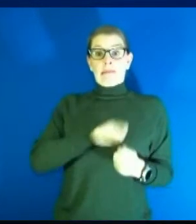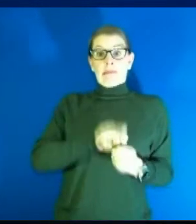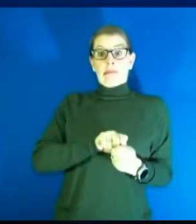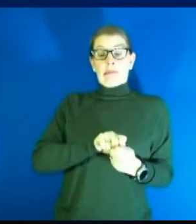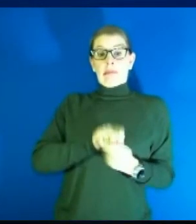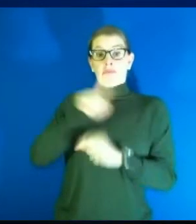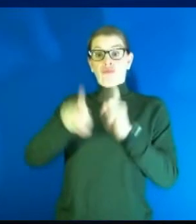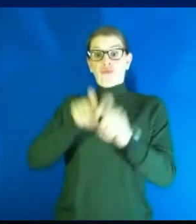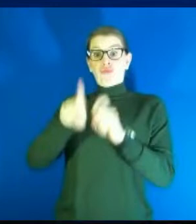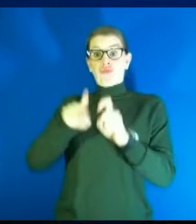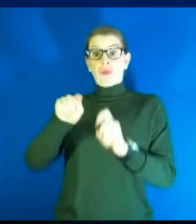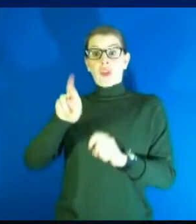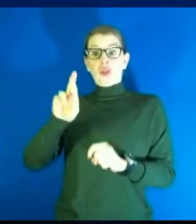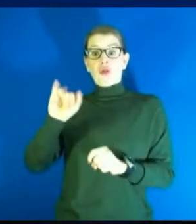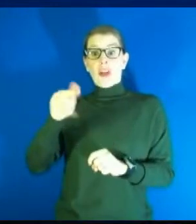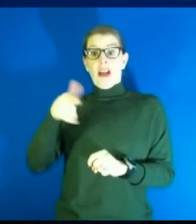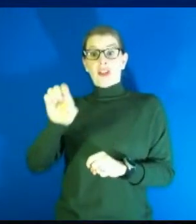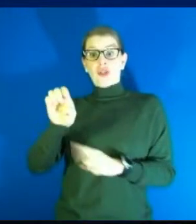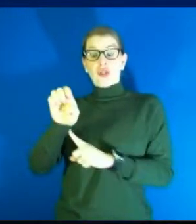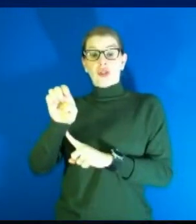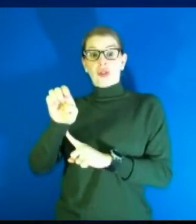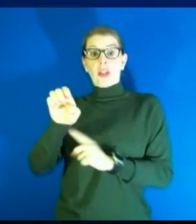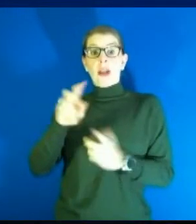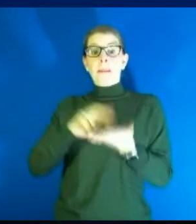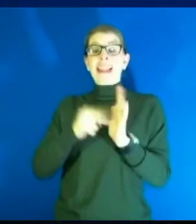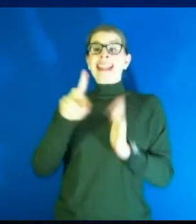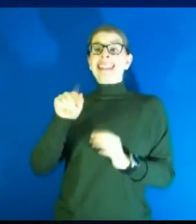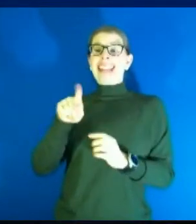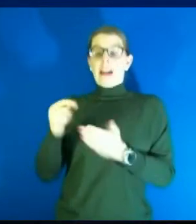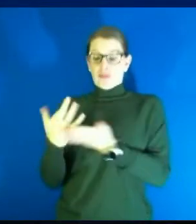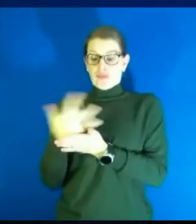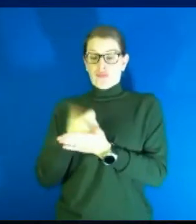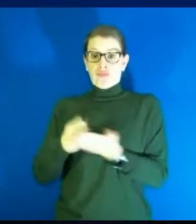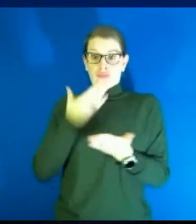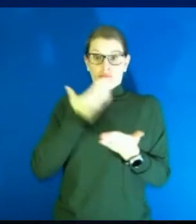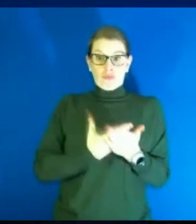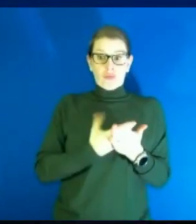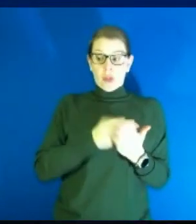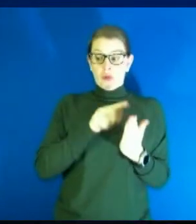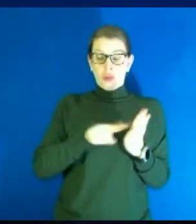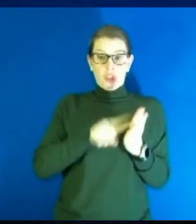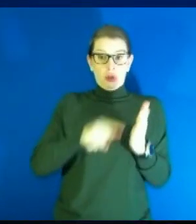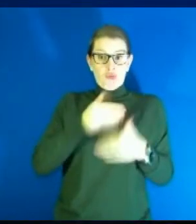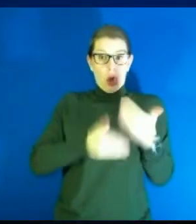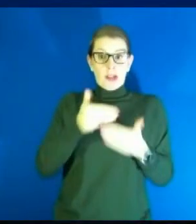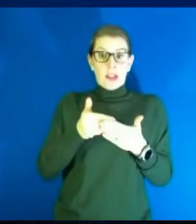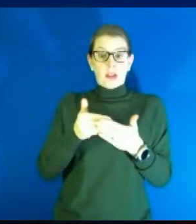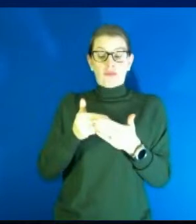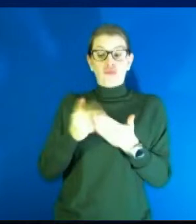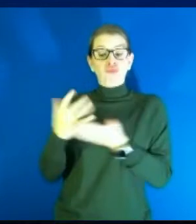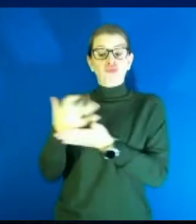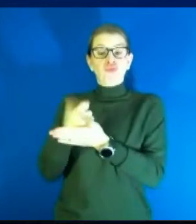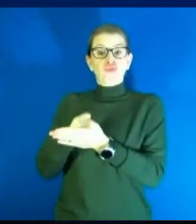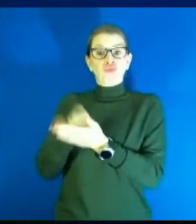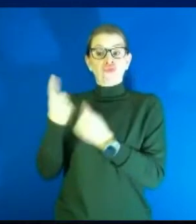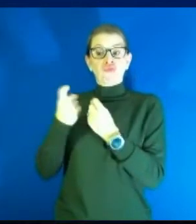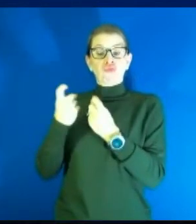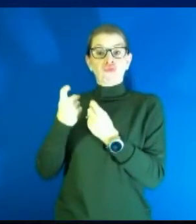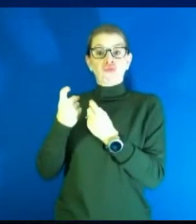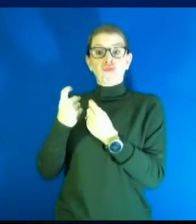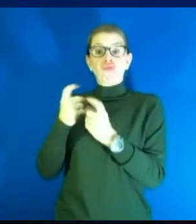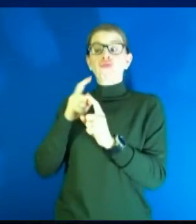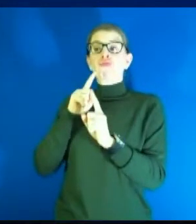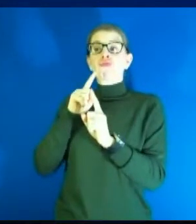a triage assessment. And that's a data-driven, well-researched process by which the triage nurse uses the patient's